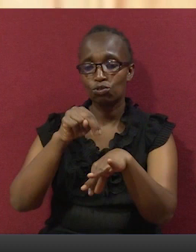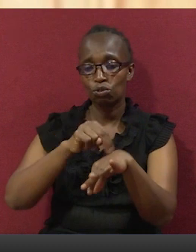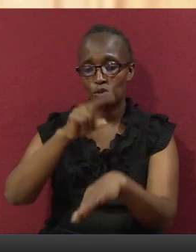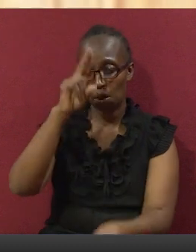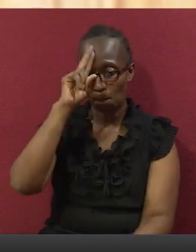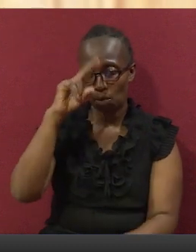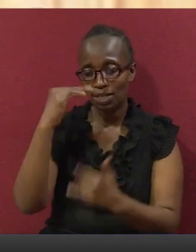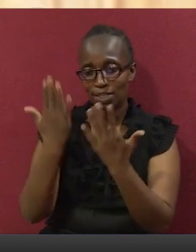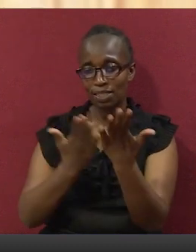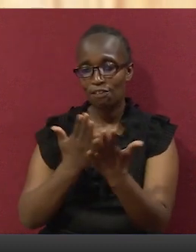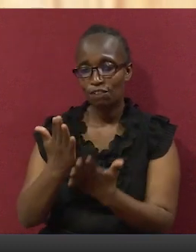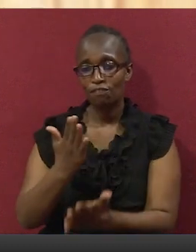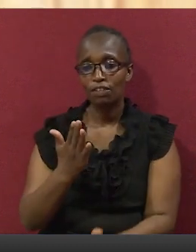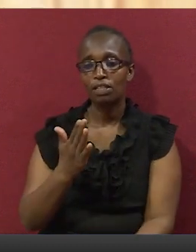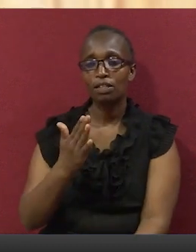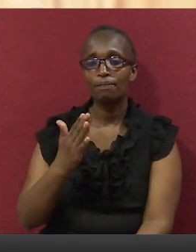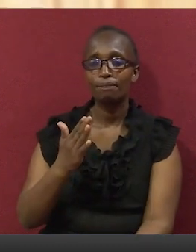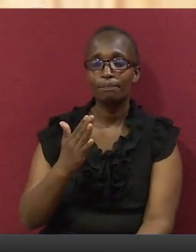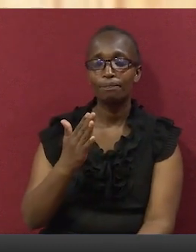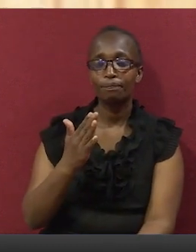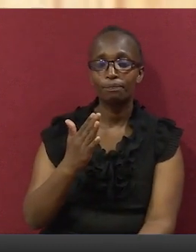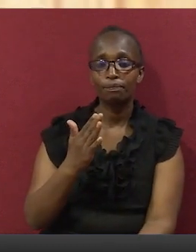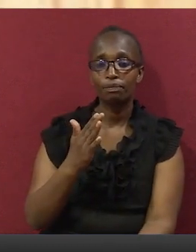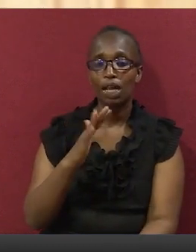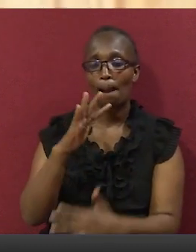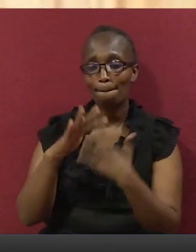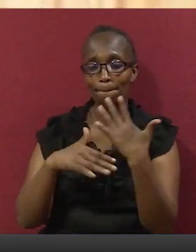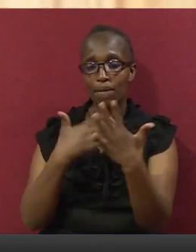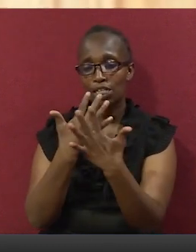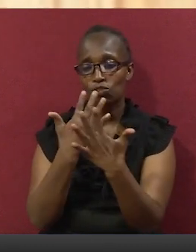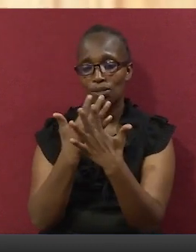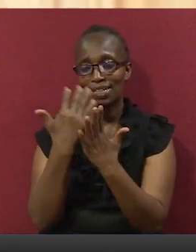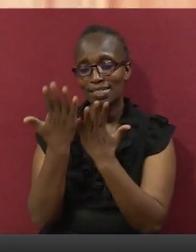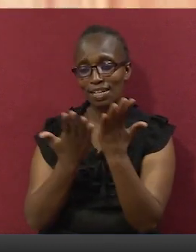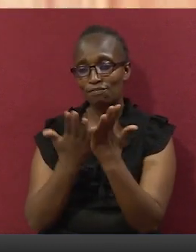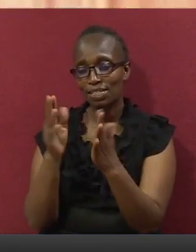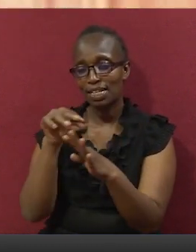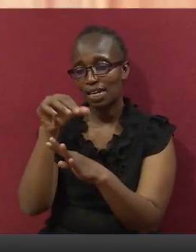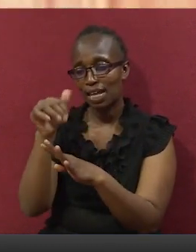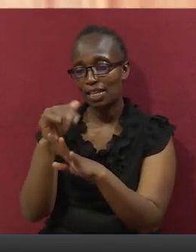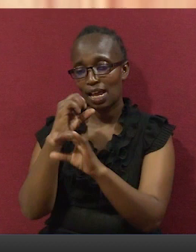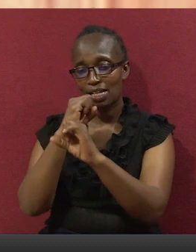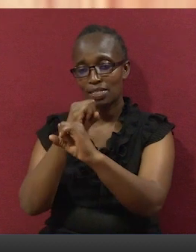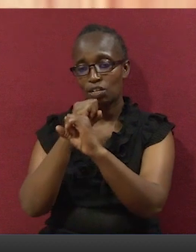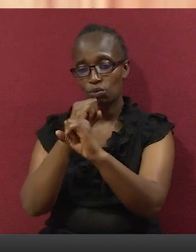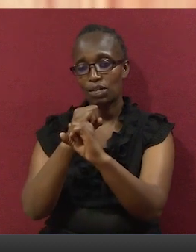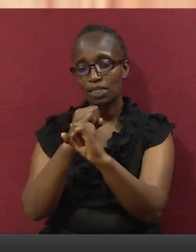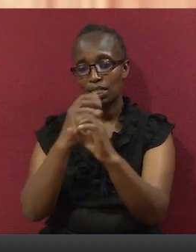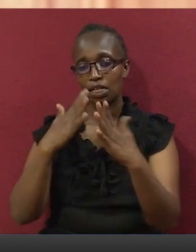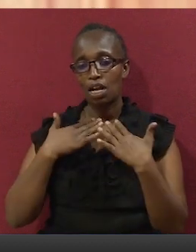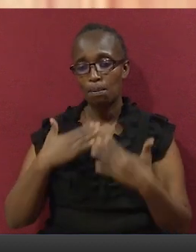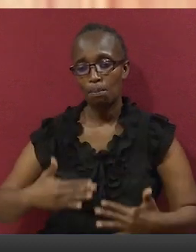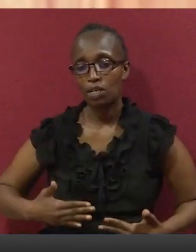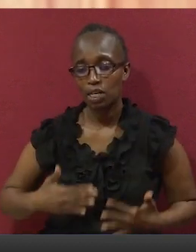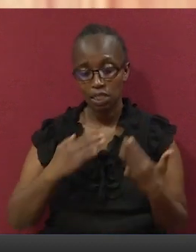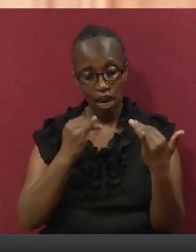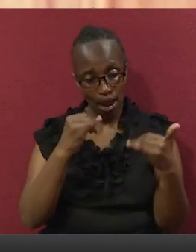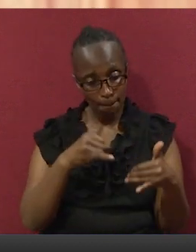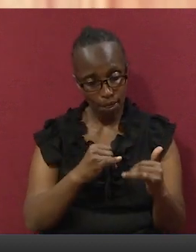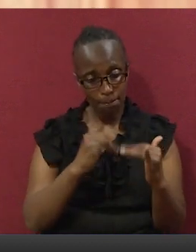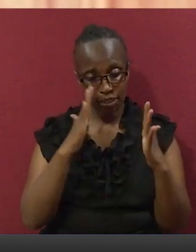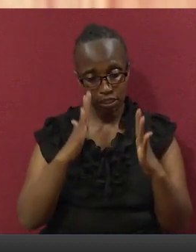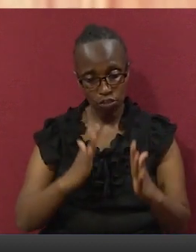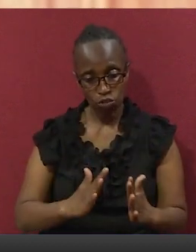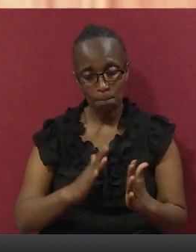the National Youth Service with other security agencies. Implement the human resource policy on transfer for